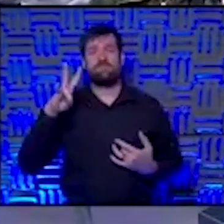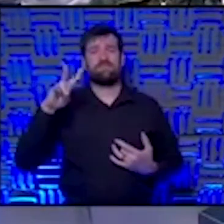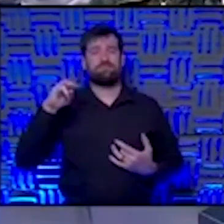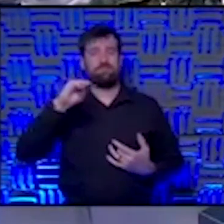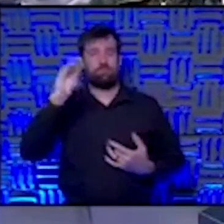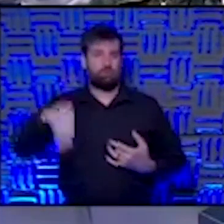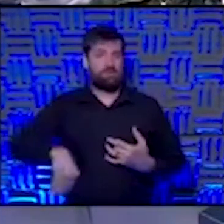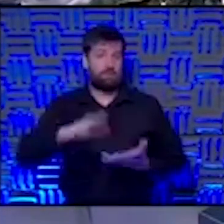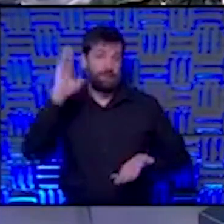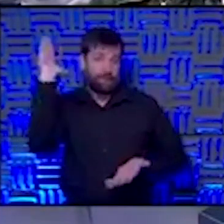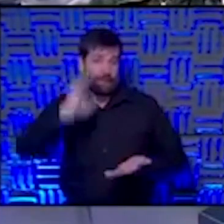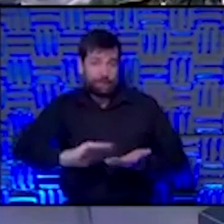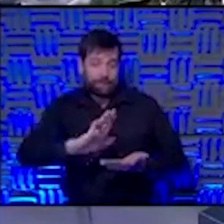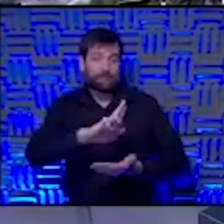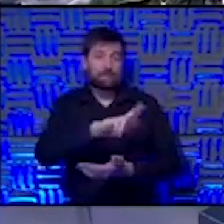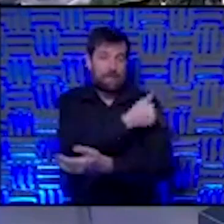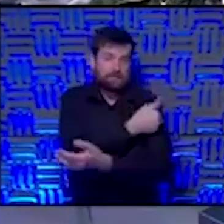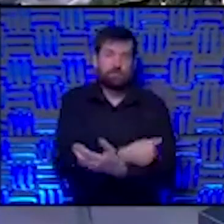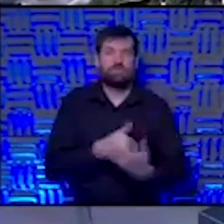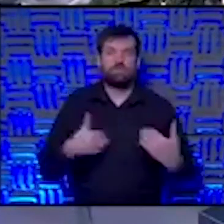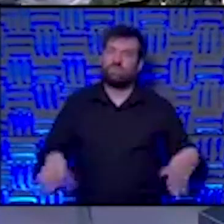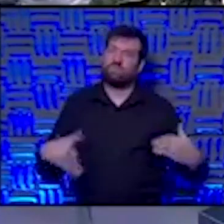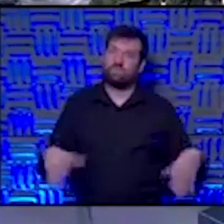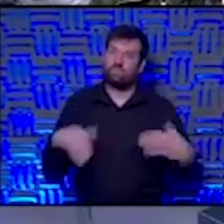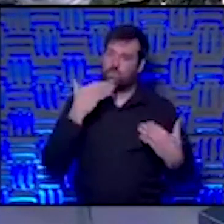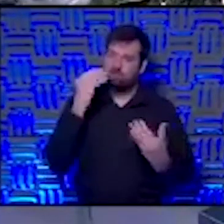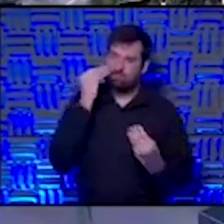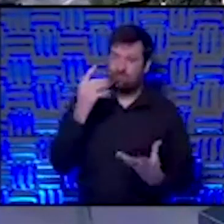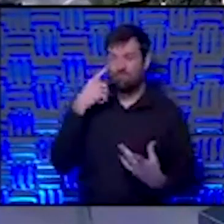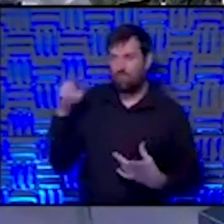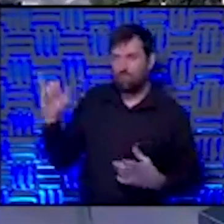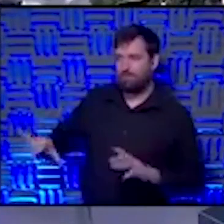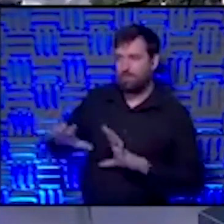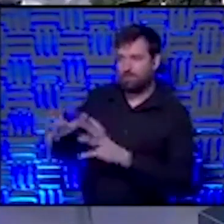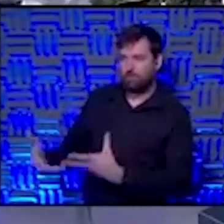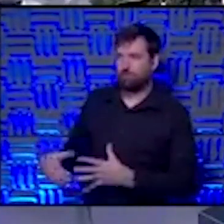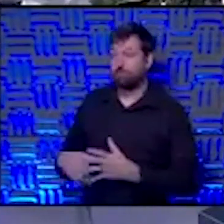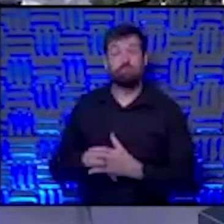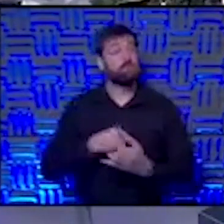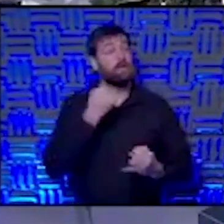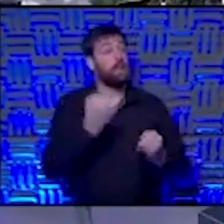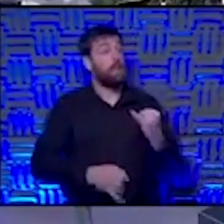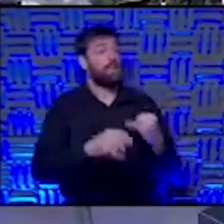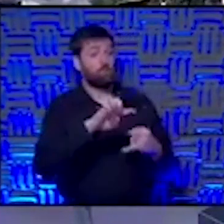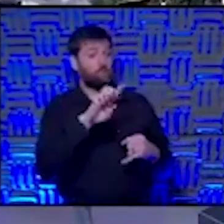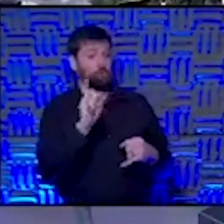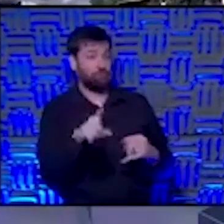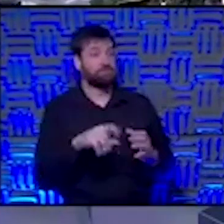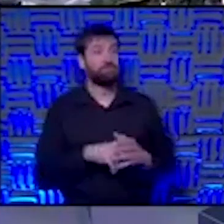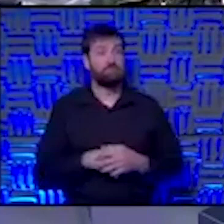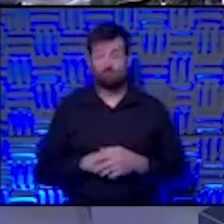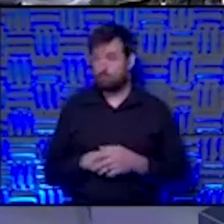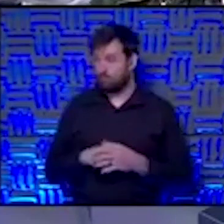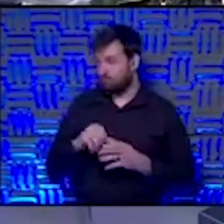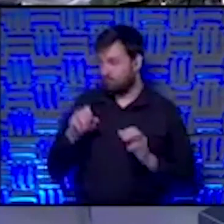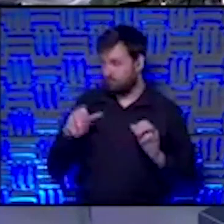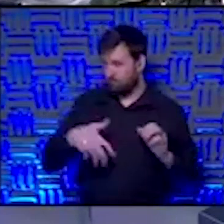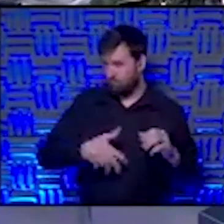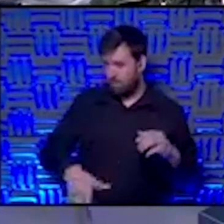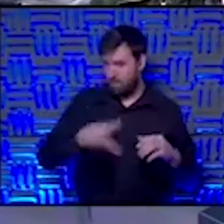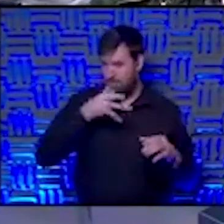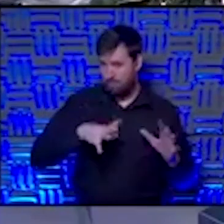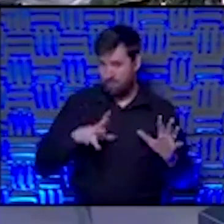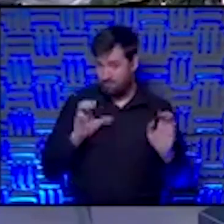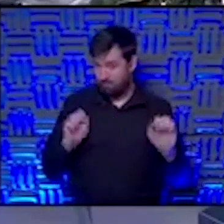reduction in hospitalizations, that could be really good data for especially the elderly population. All right, last question. Okay, last one. Okay, can pregnant women get